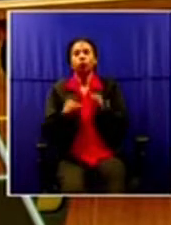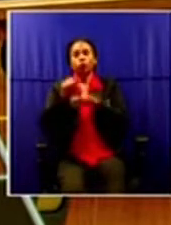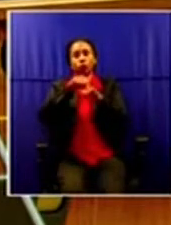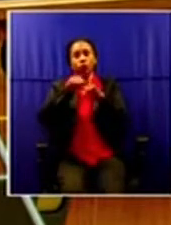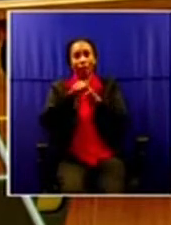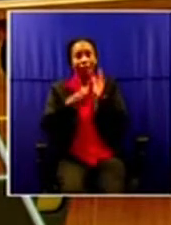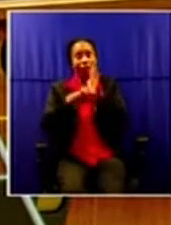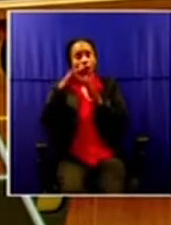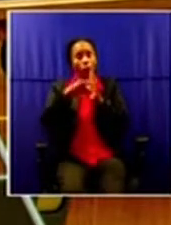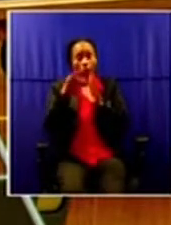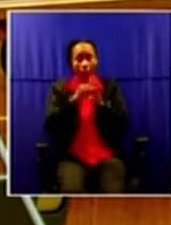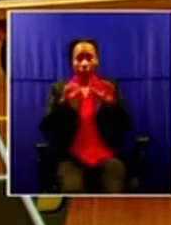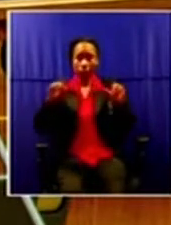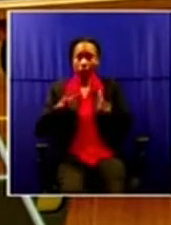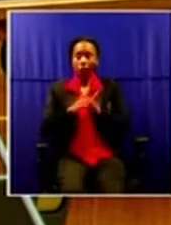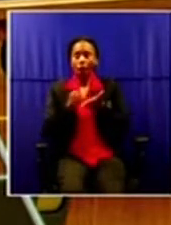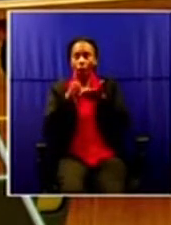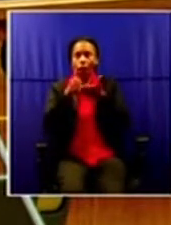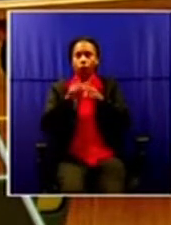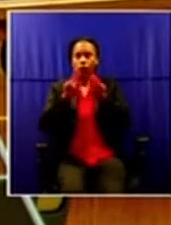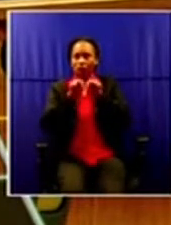the nation's health.